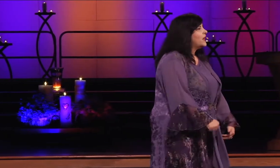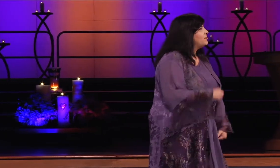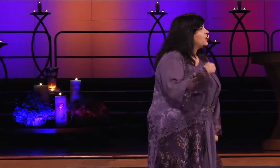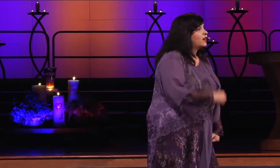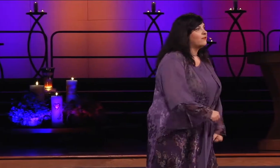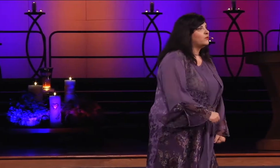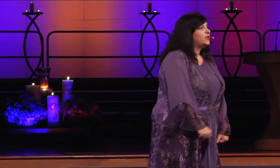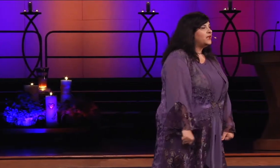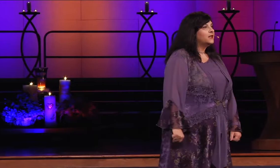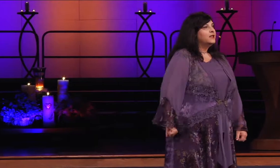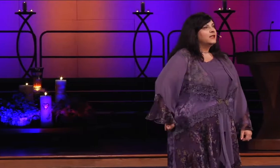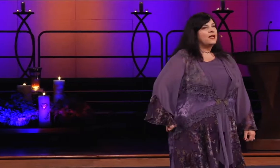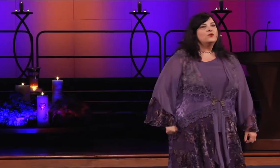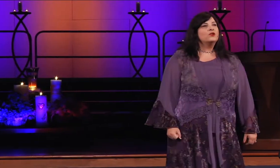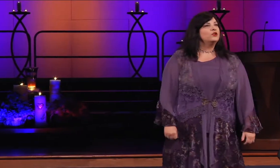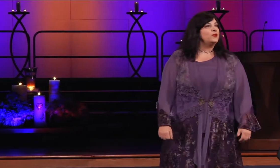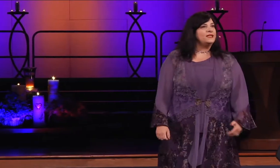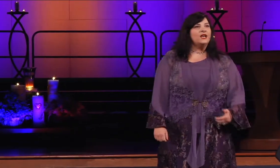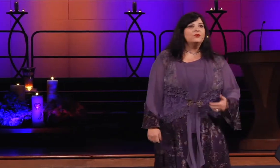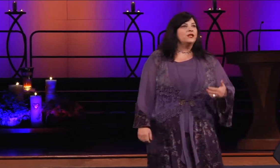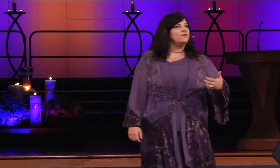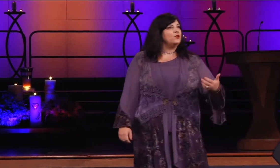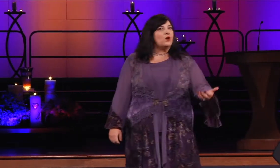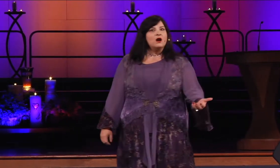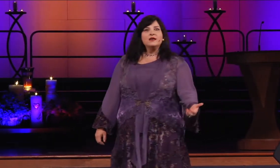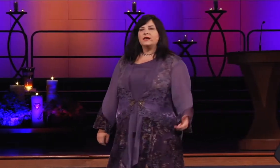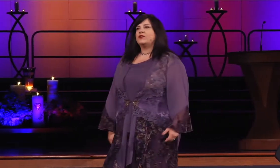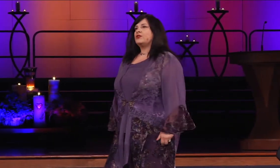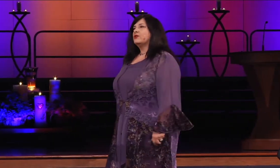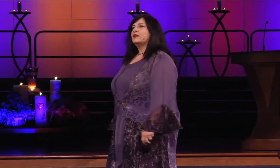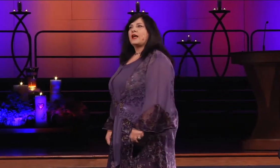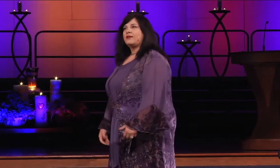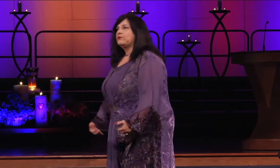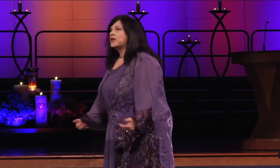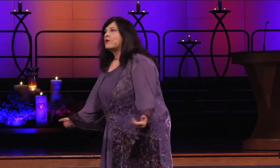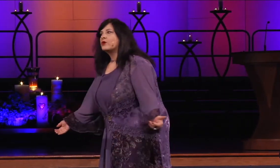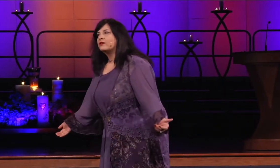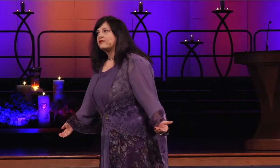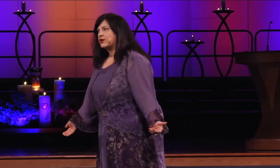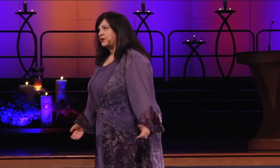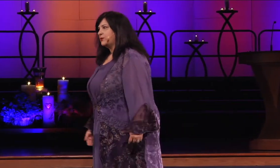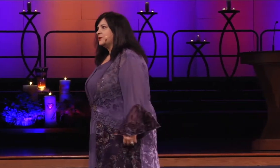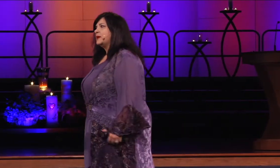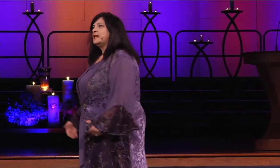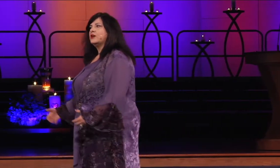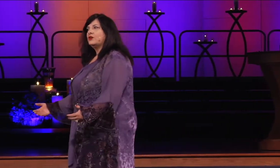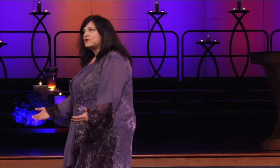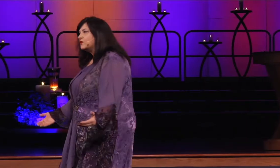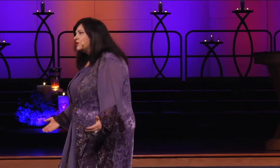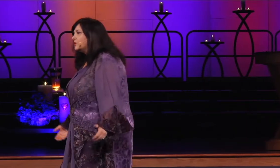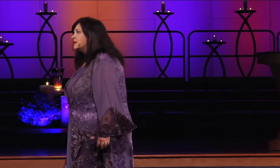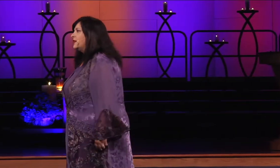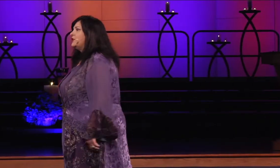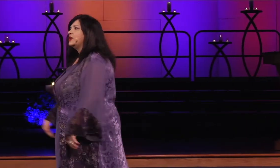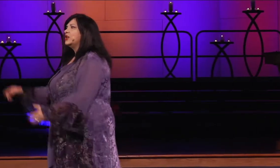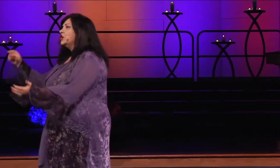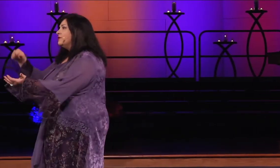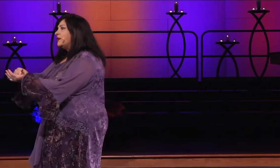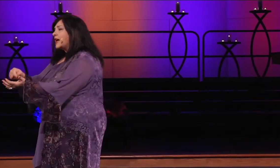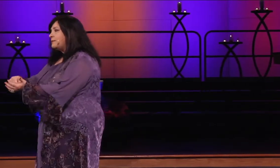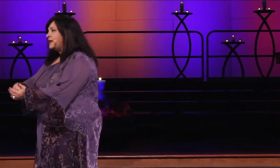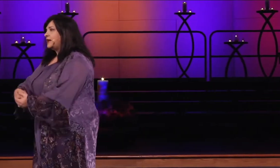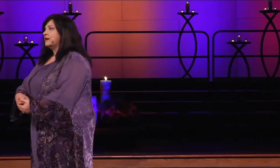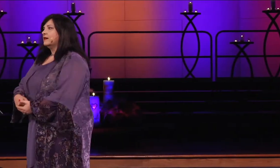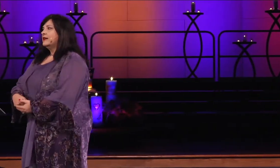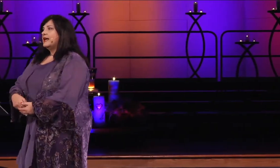you're showing up here every week. And nor do we tell you that if you aren't here, your life will not work for you, which many cults do. We'll tell you that